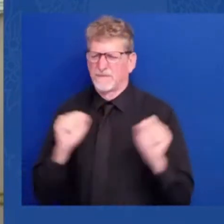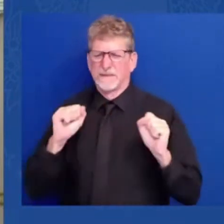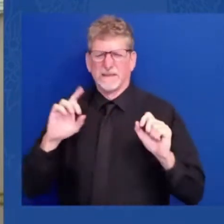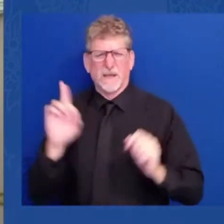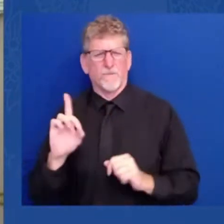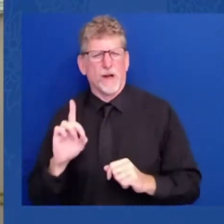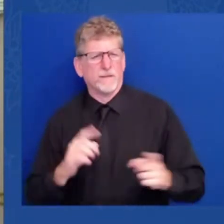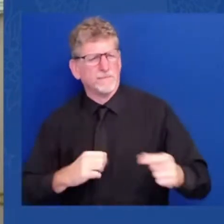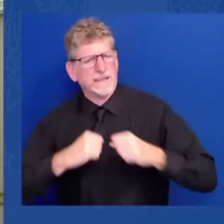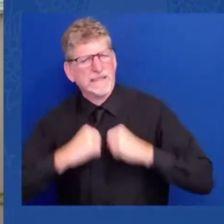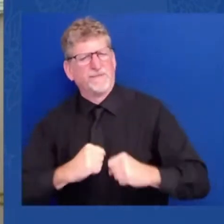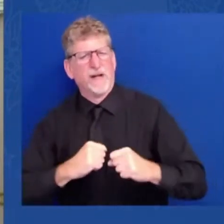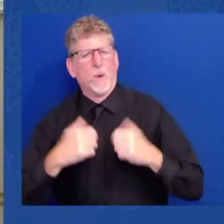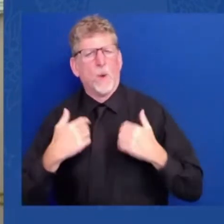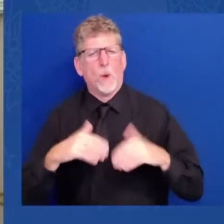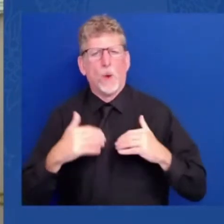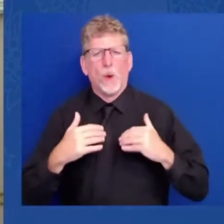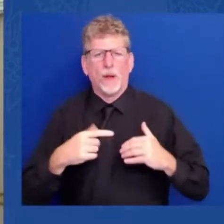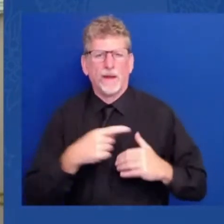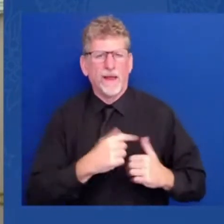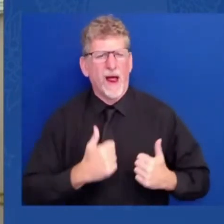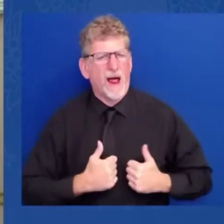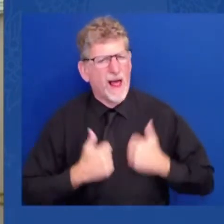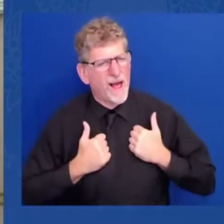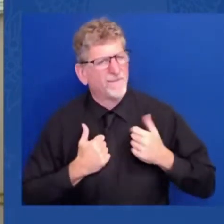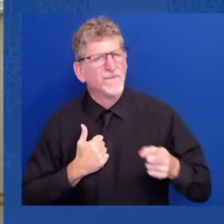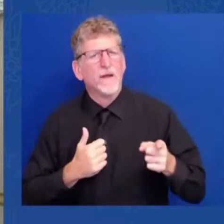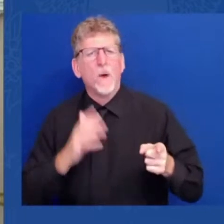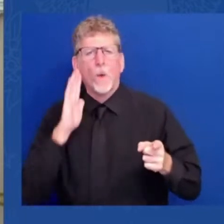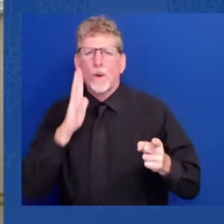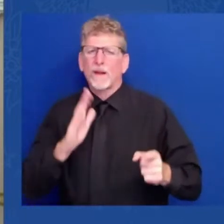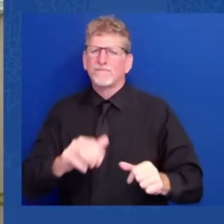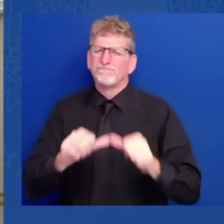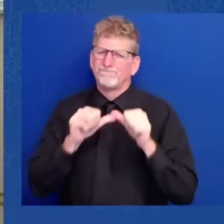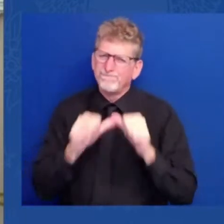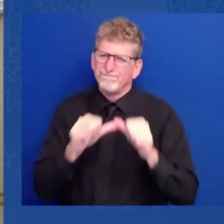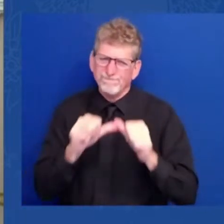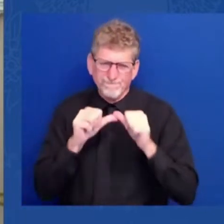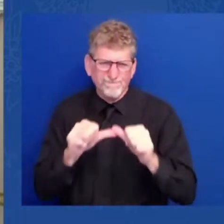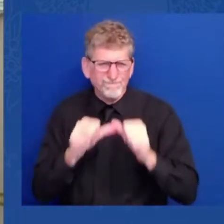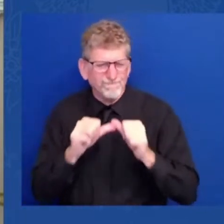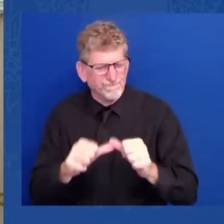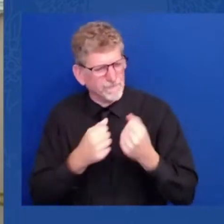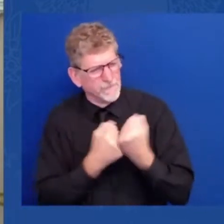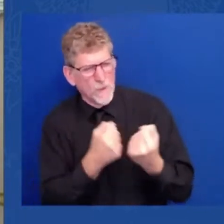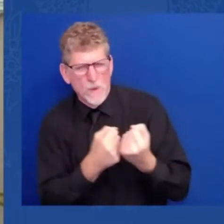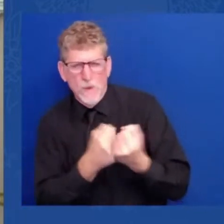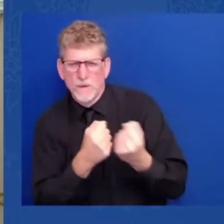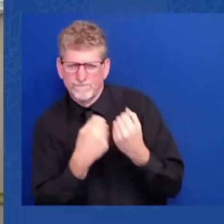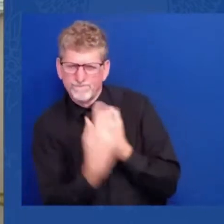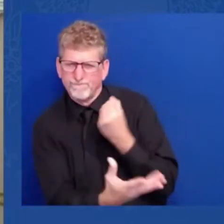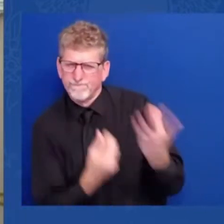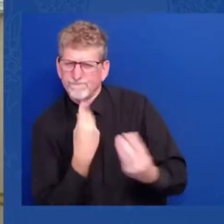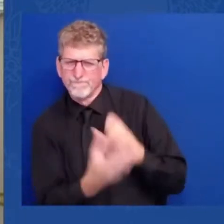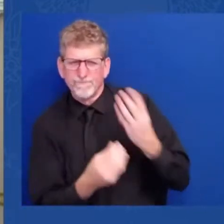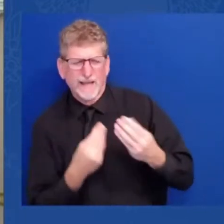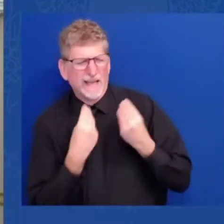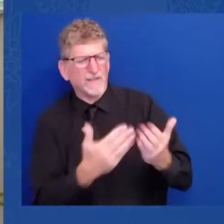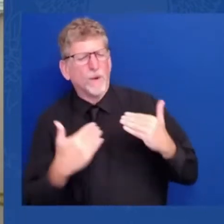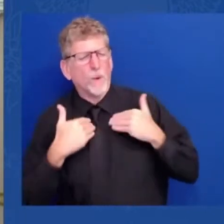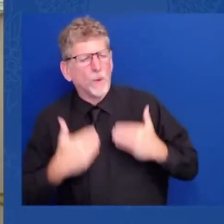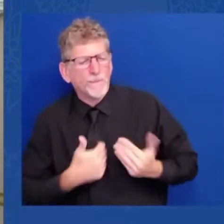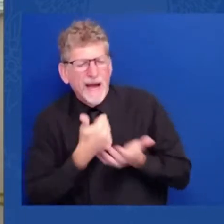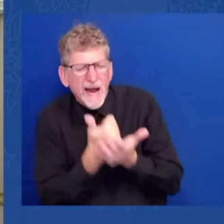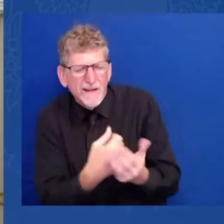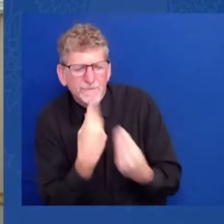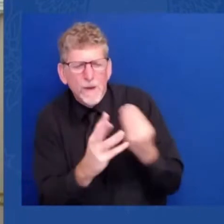humanitarian assistance. We're going to support them against tyranny, oppression, violent acts of subjugation. People everywhere,